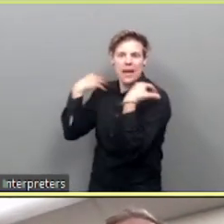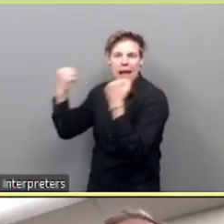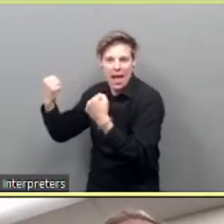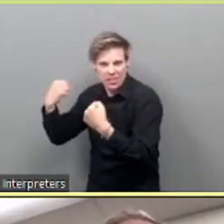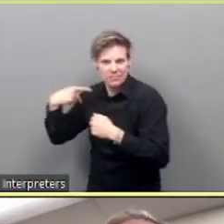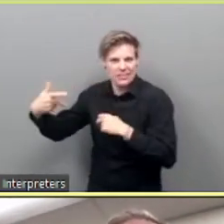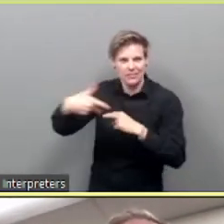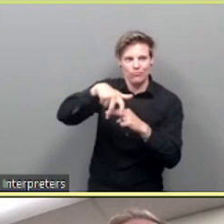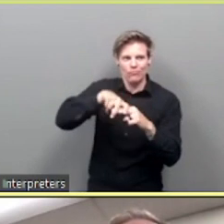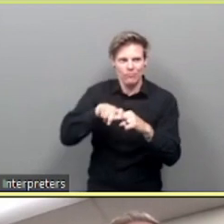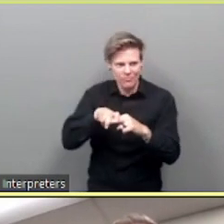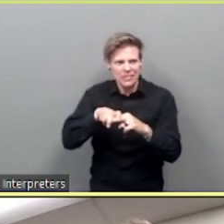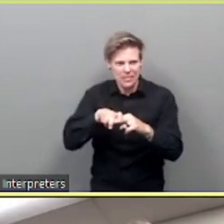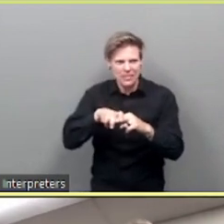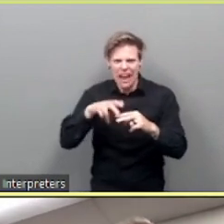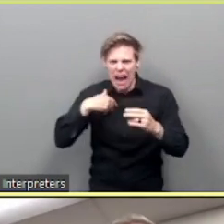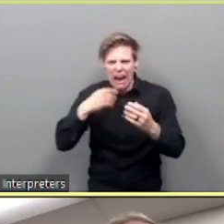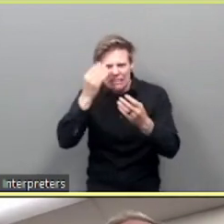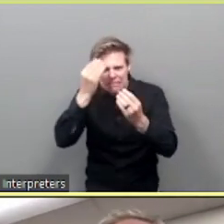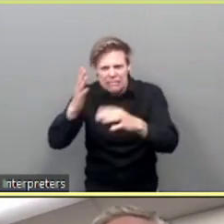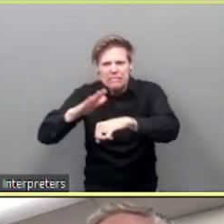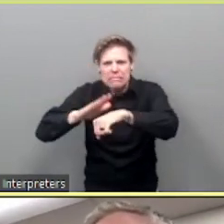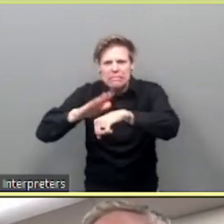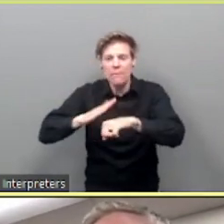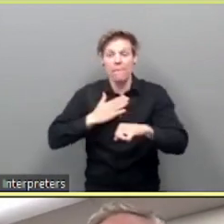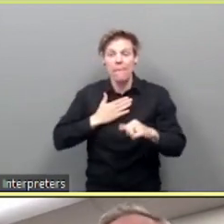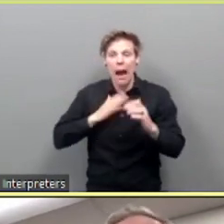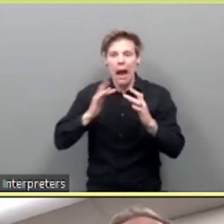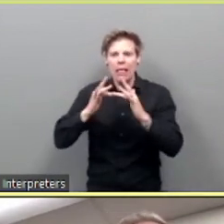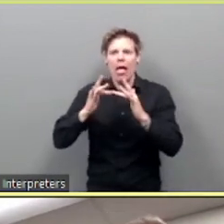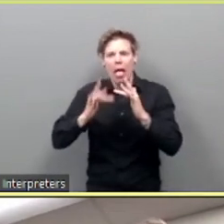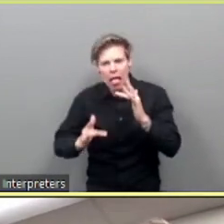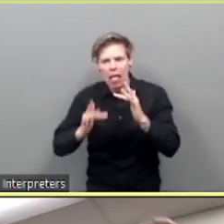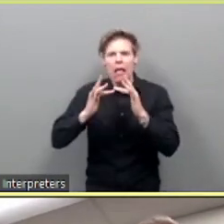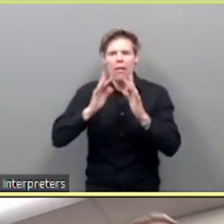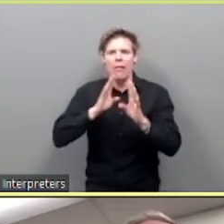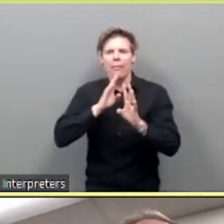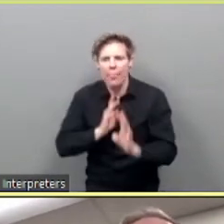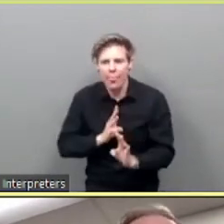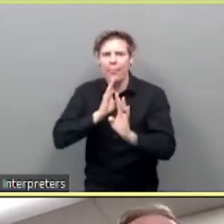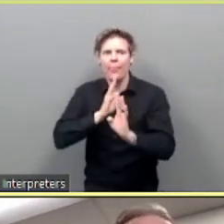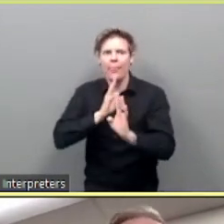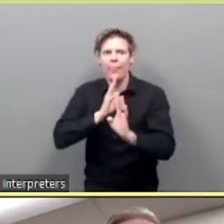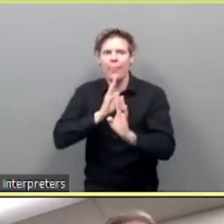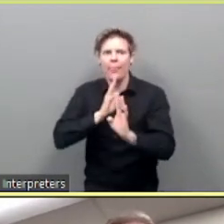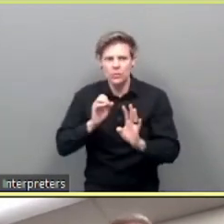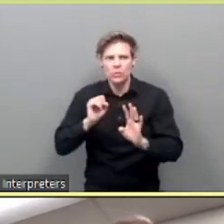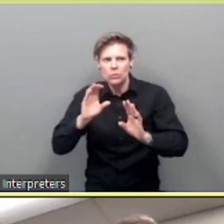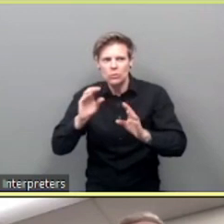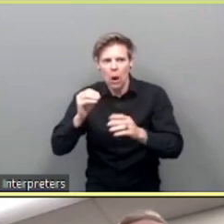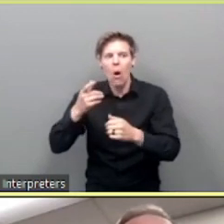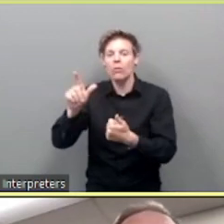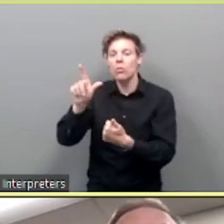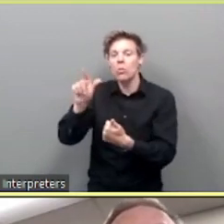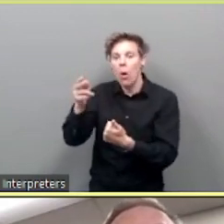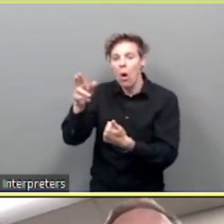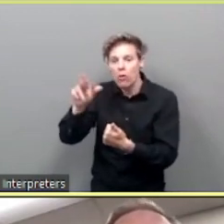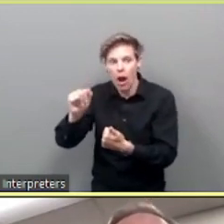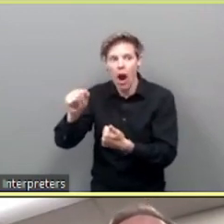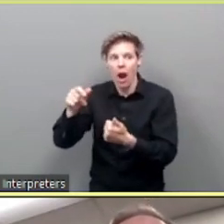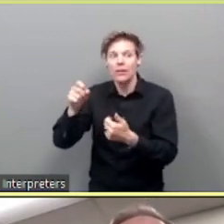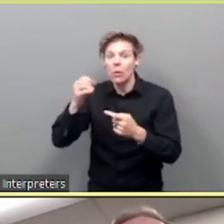bit of internet connectivity, so I want my partners, Laura and Christine, to be ready to take over my